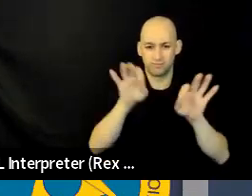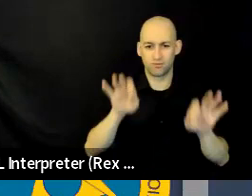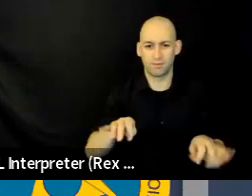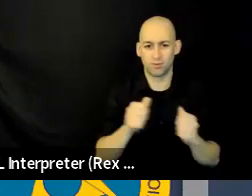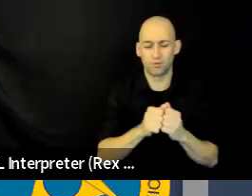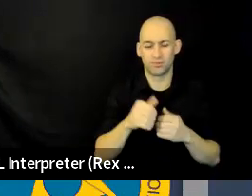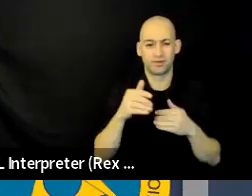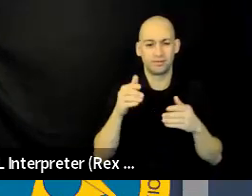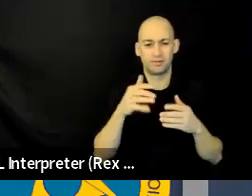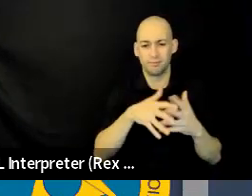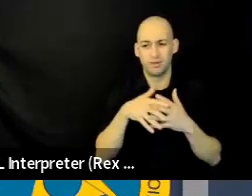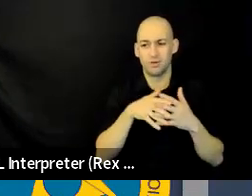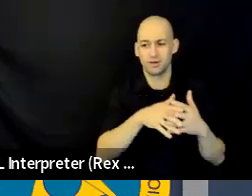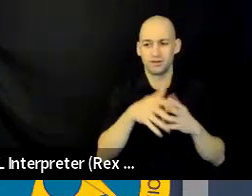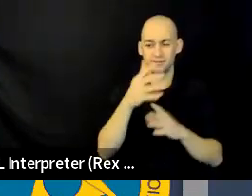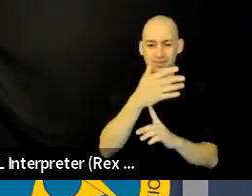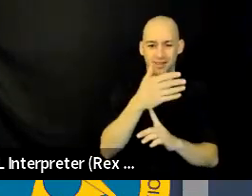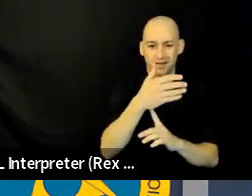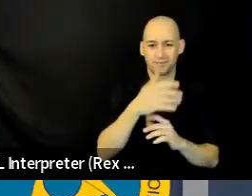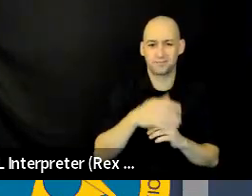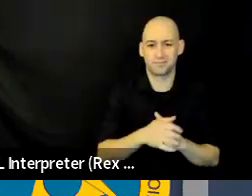American flag.